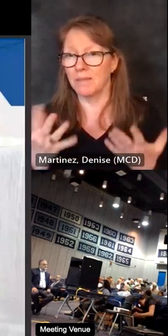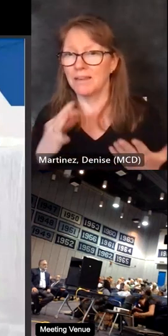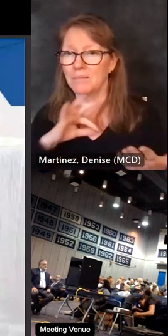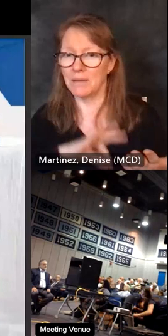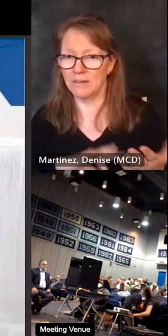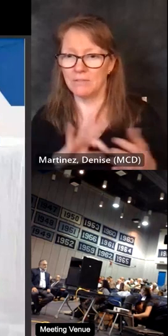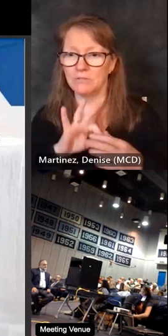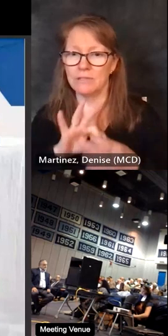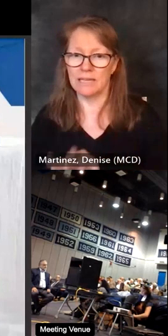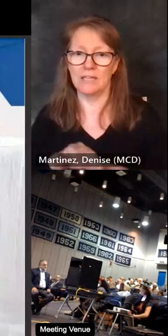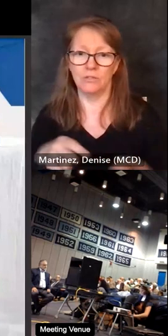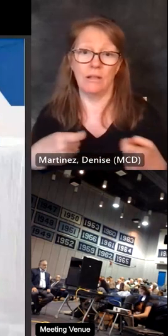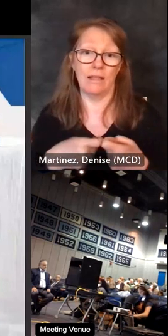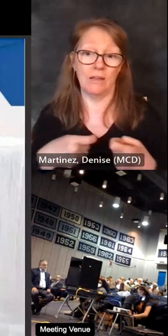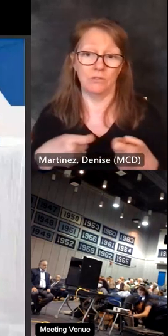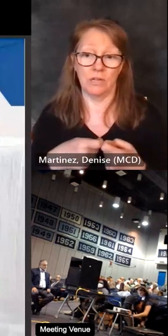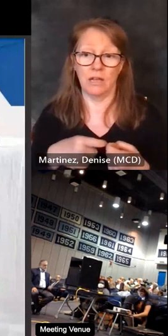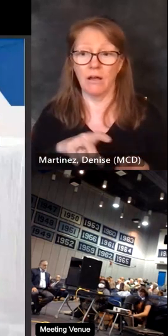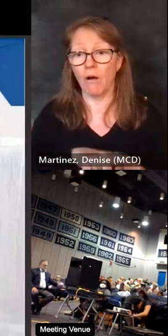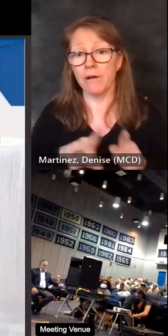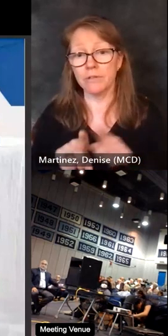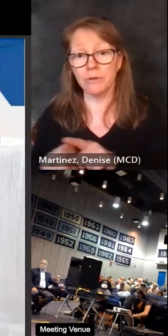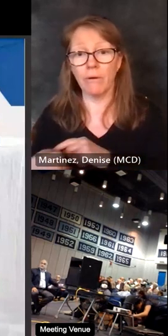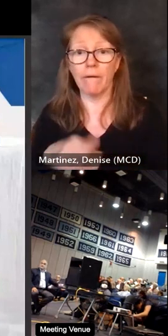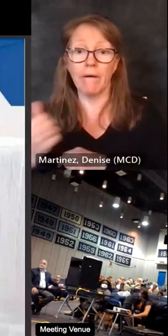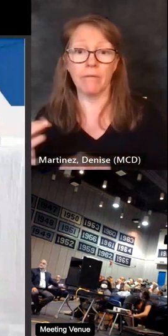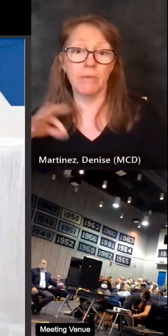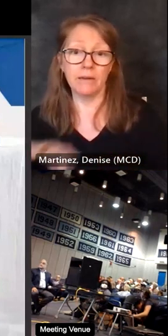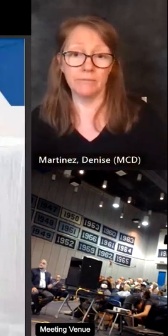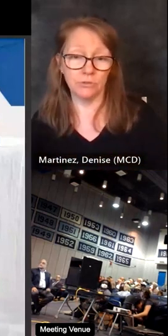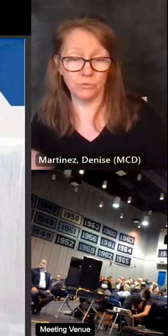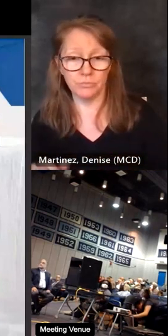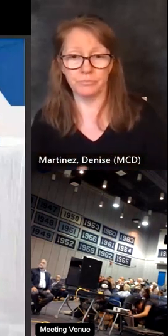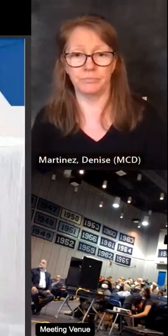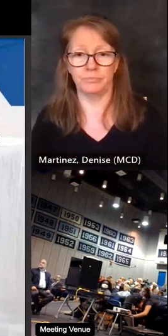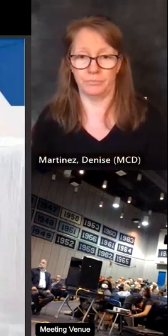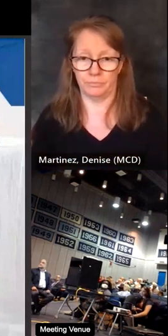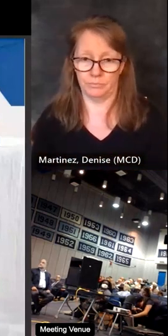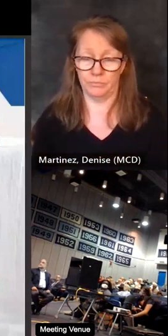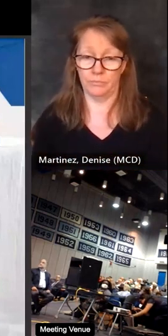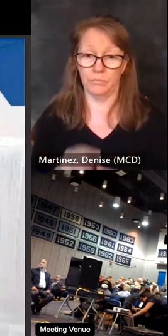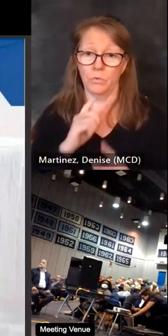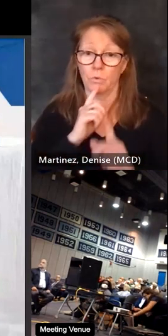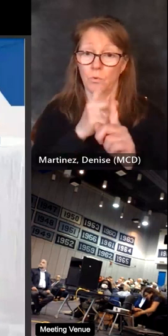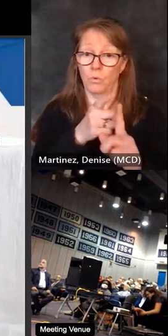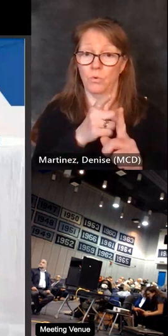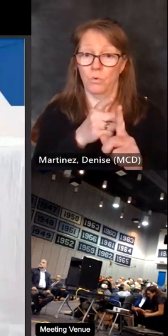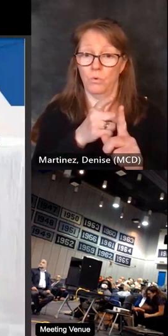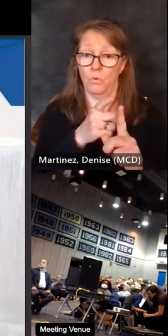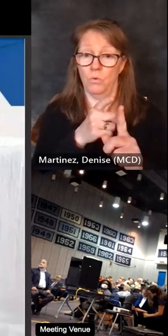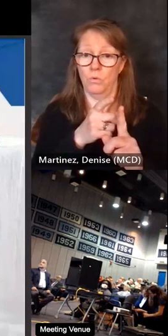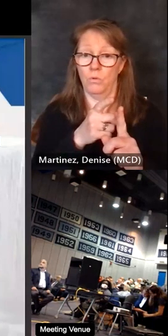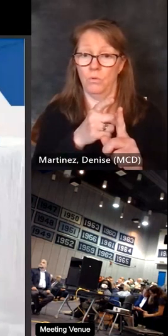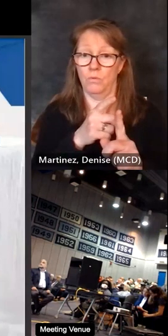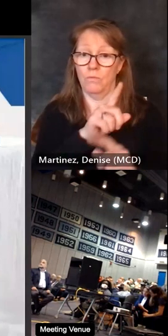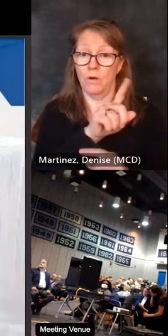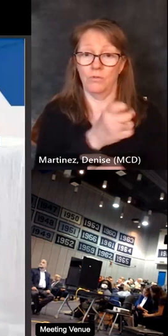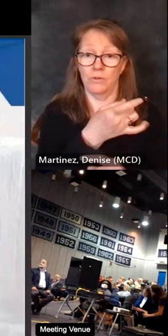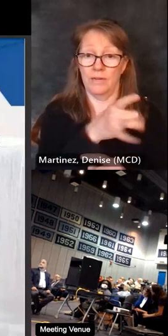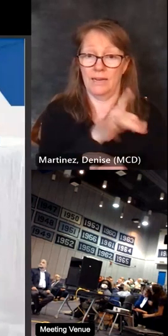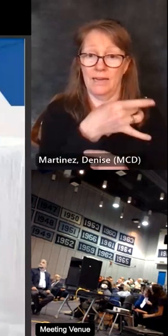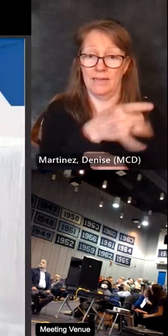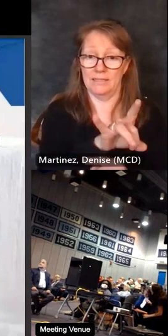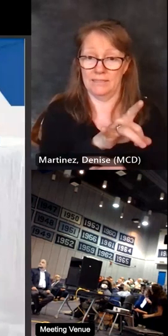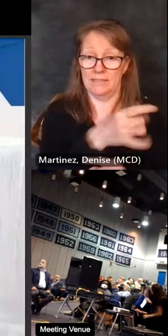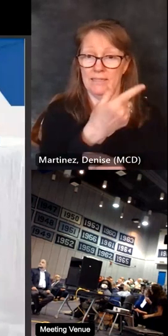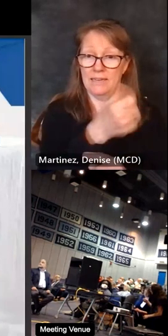well as some of the other benefits we'll talk about tonight. So we're planning to expand the fleet from 118 compressed natural gas